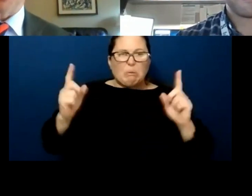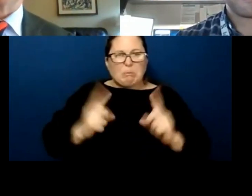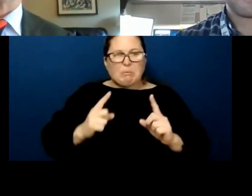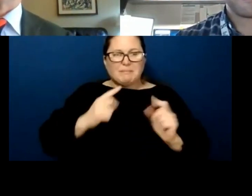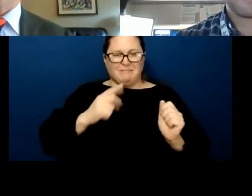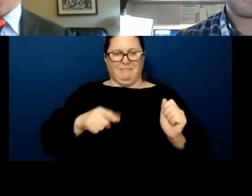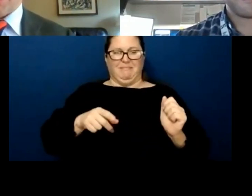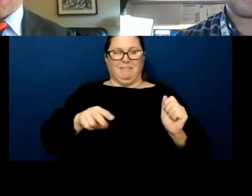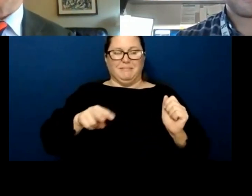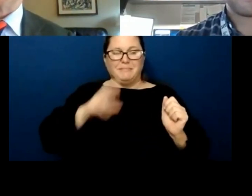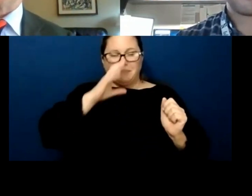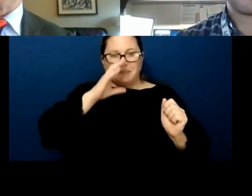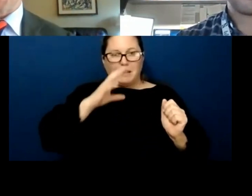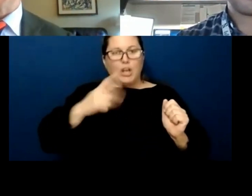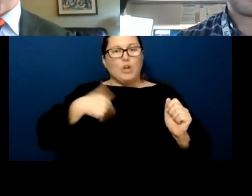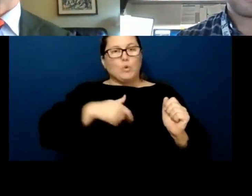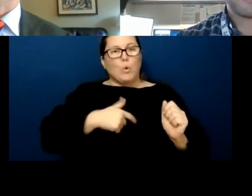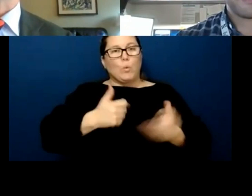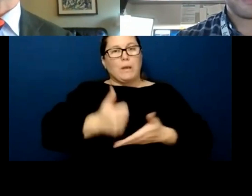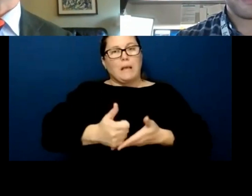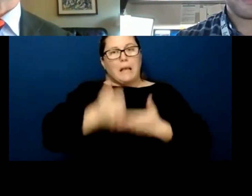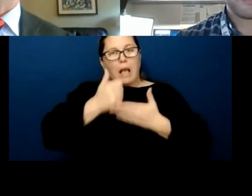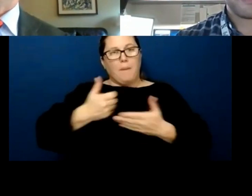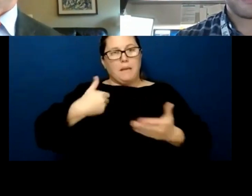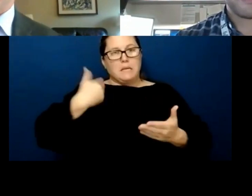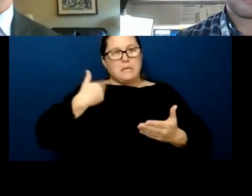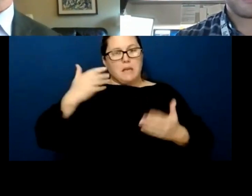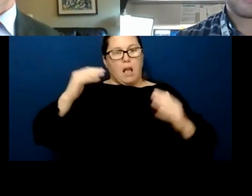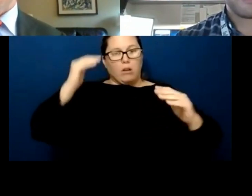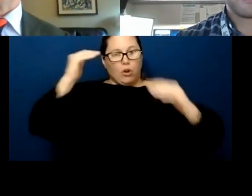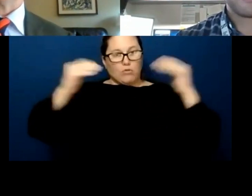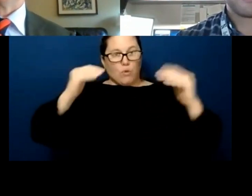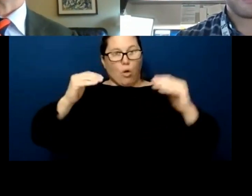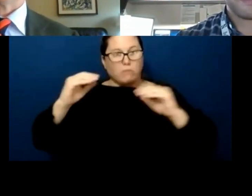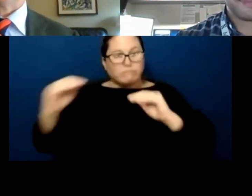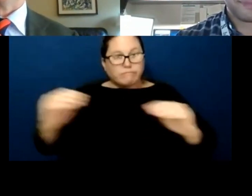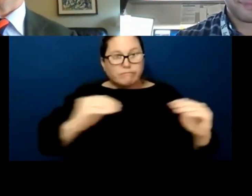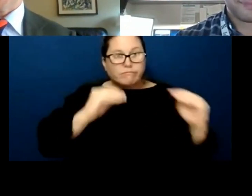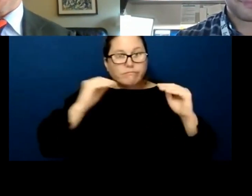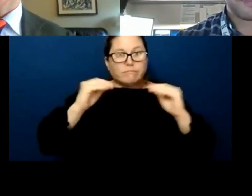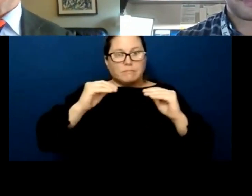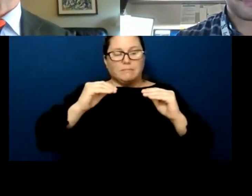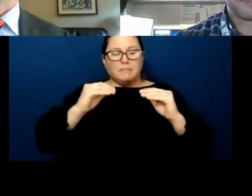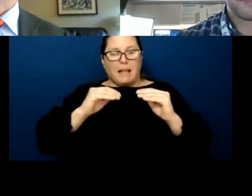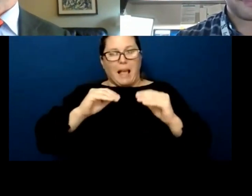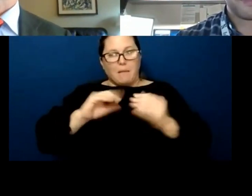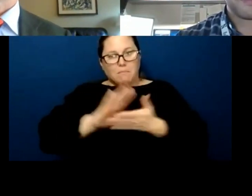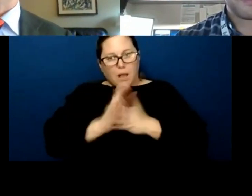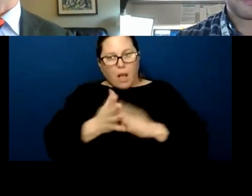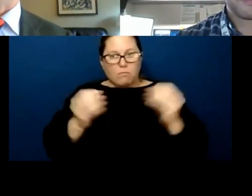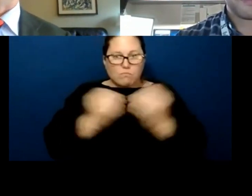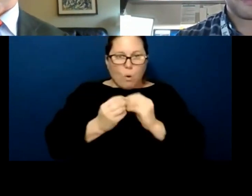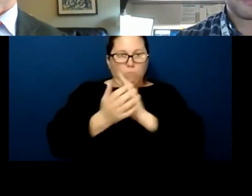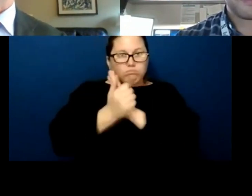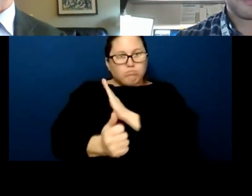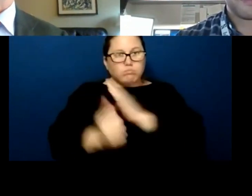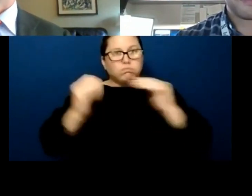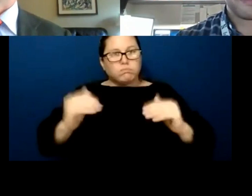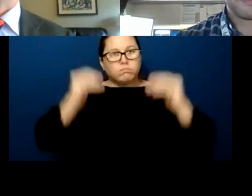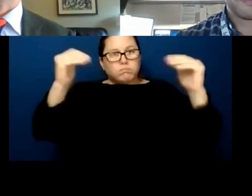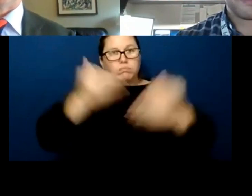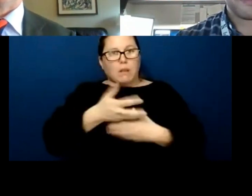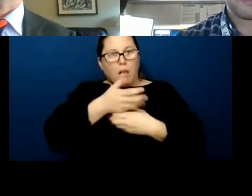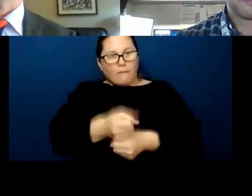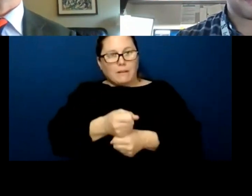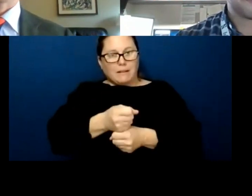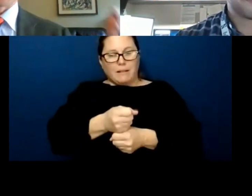young adults become more confident and professional in how they communicate, writing, as they speak to people. That's the Reuben Company. And we're excited to have you